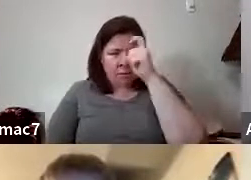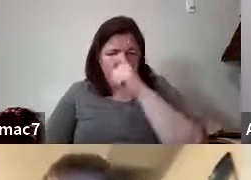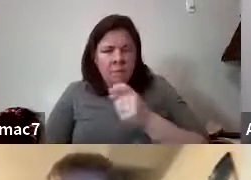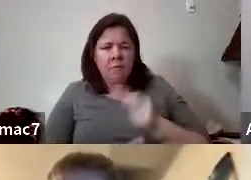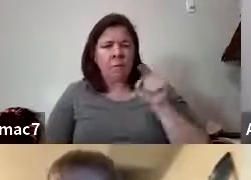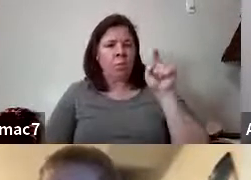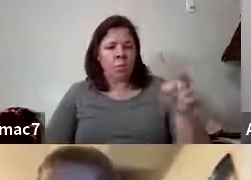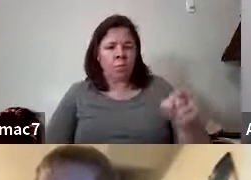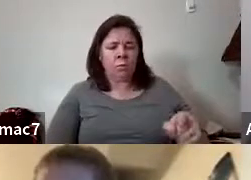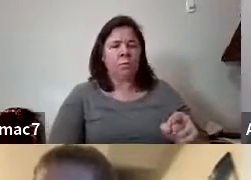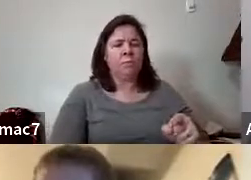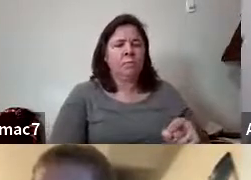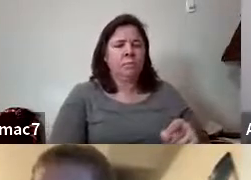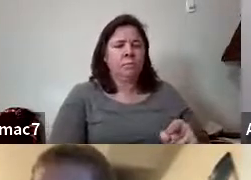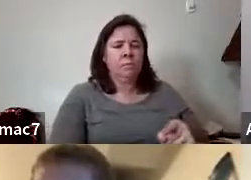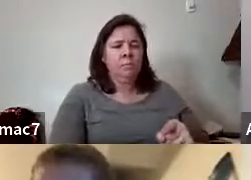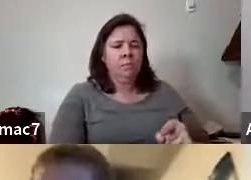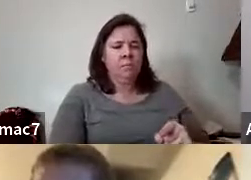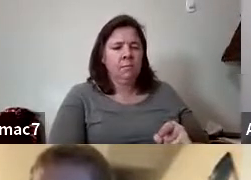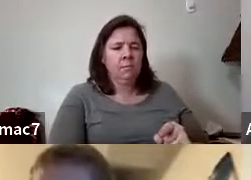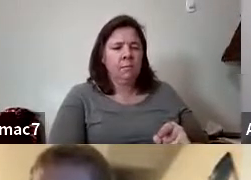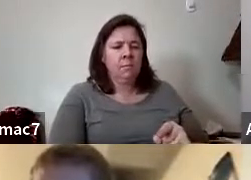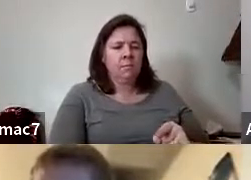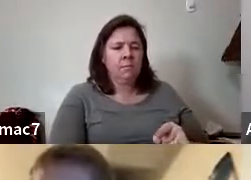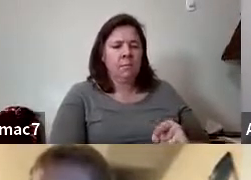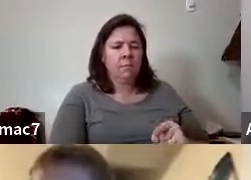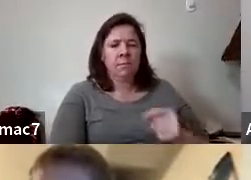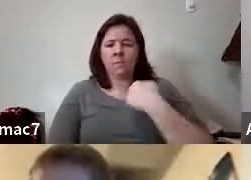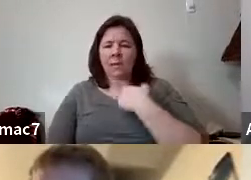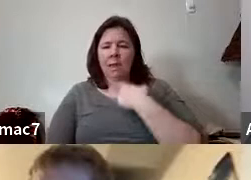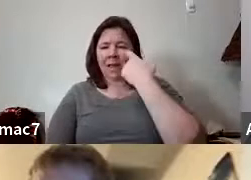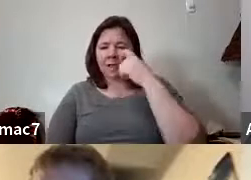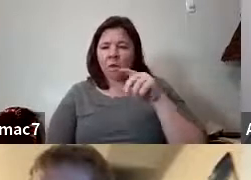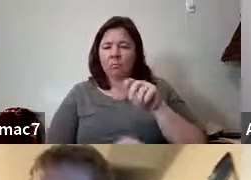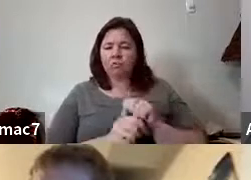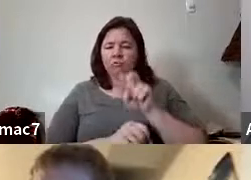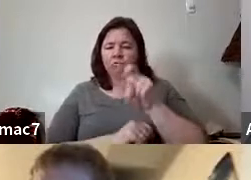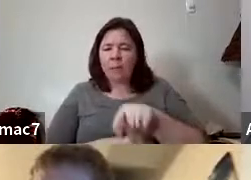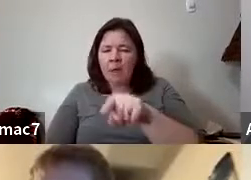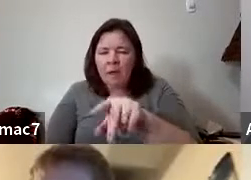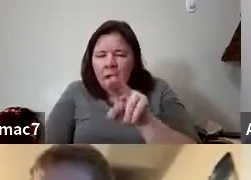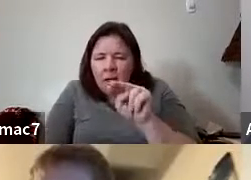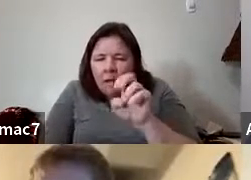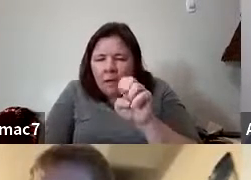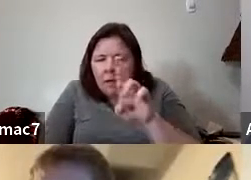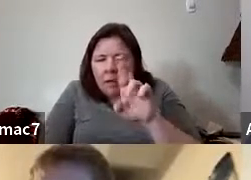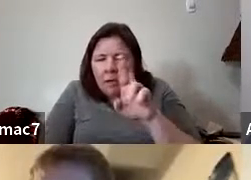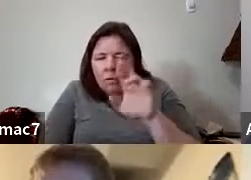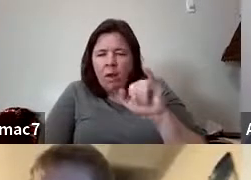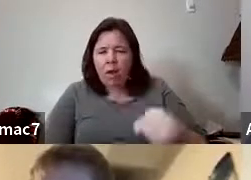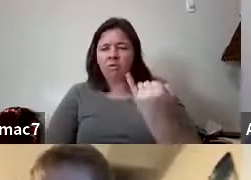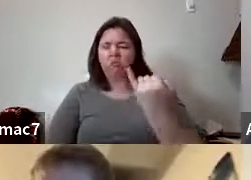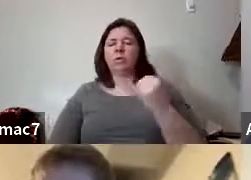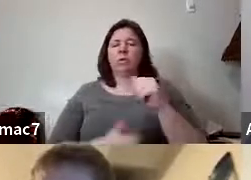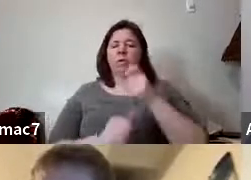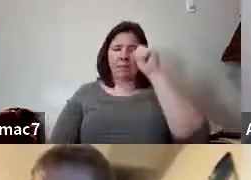you. Okay. I just dropped in here. I was just going to sleep,